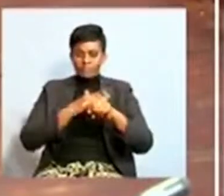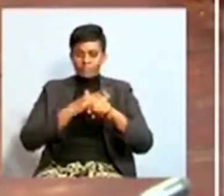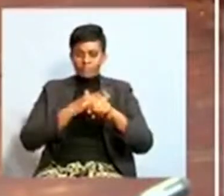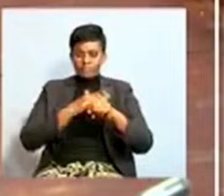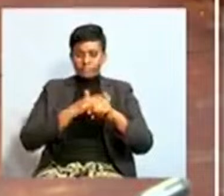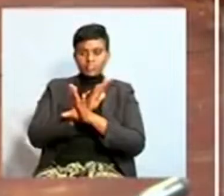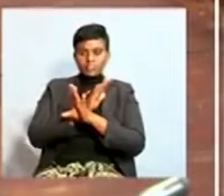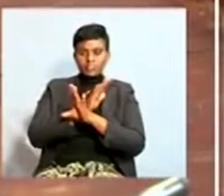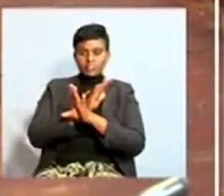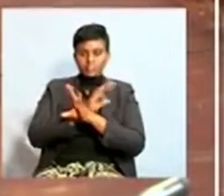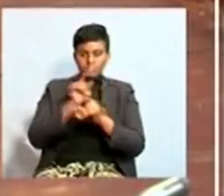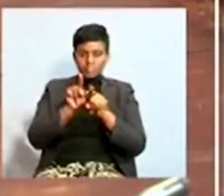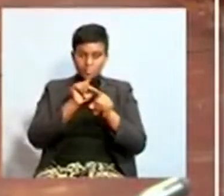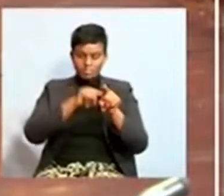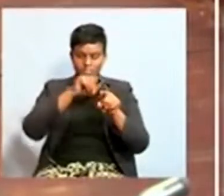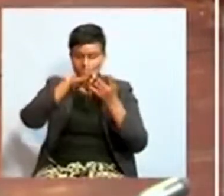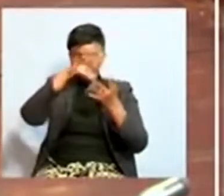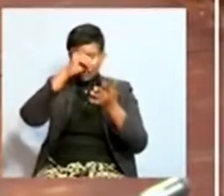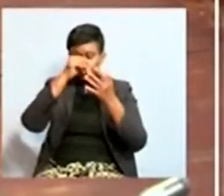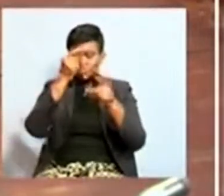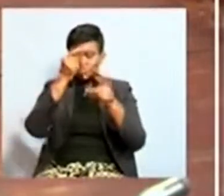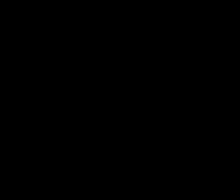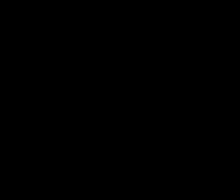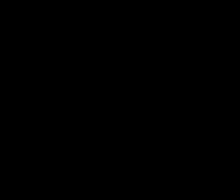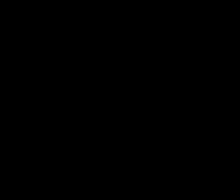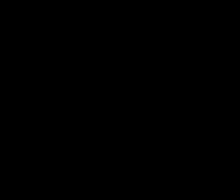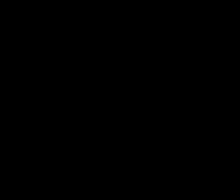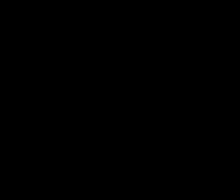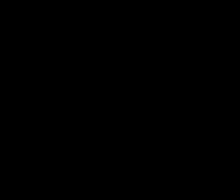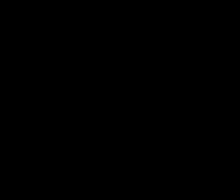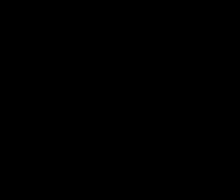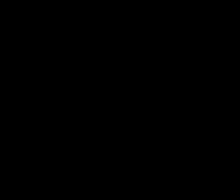that learning comes out of cooperation.